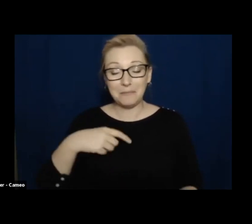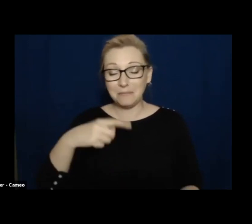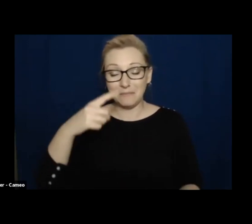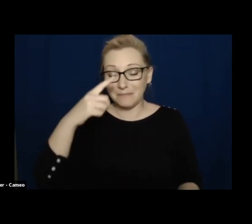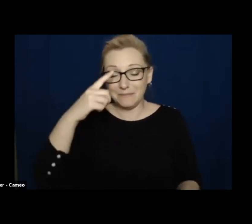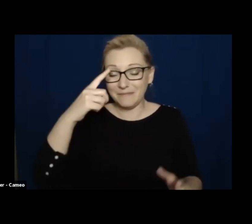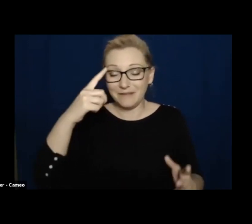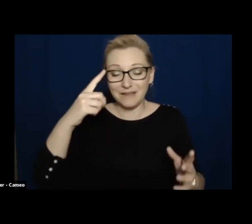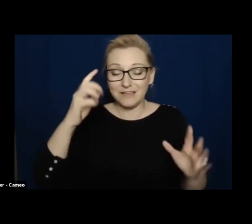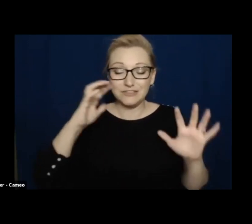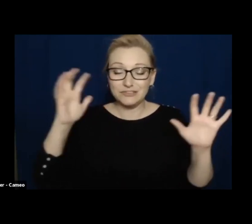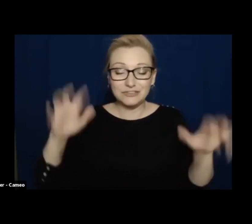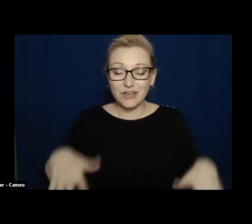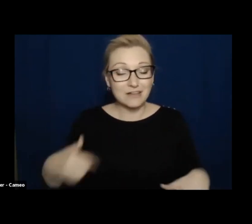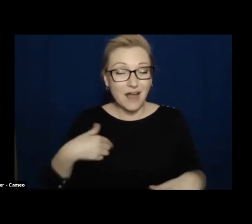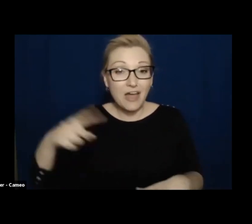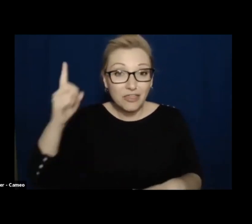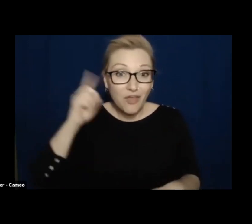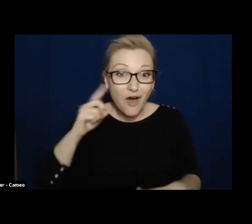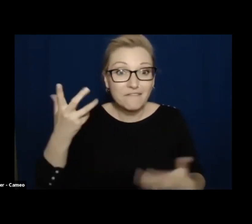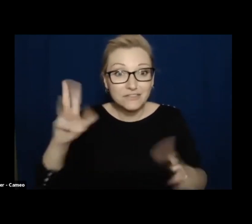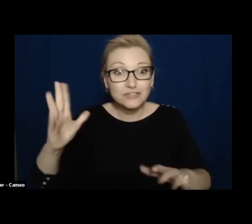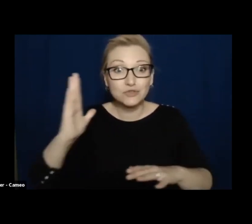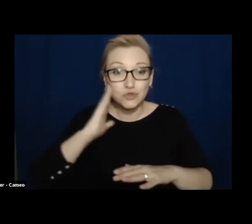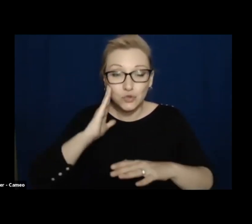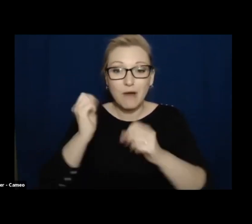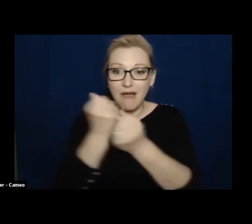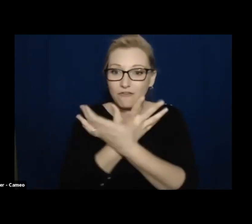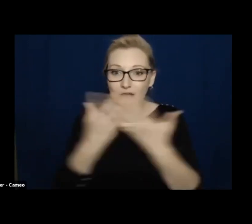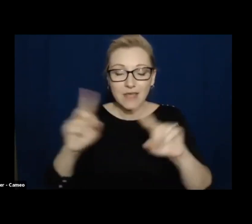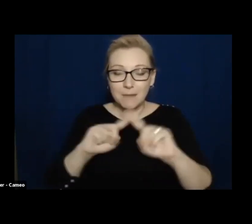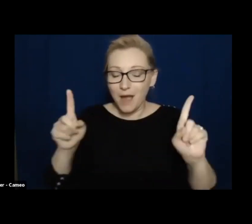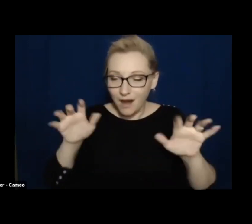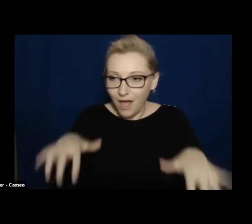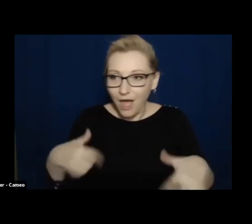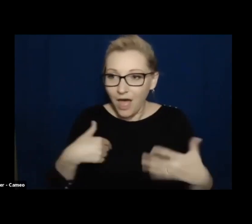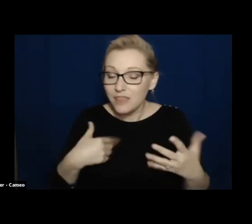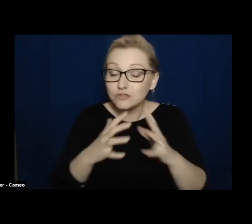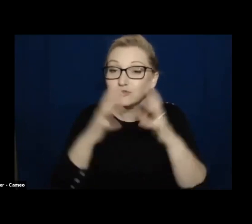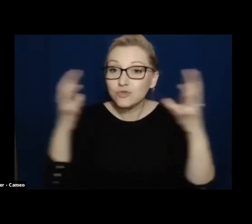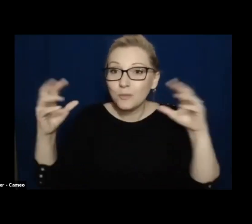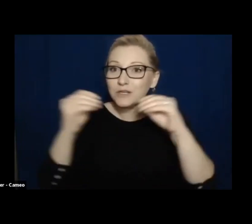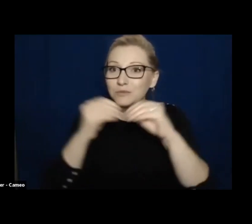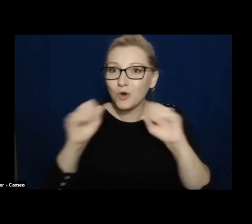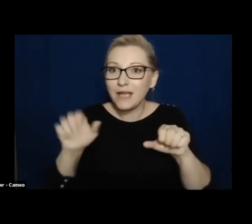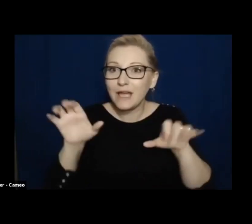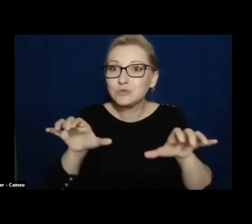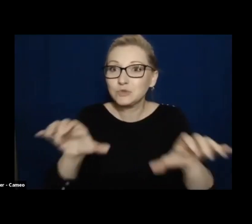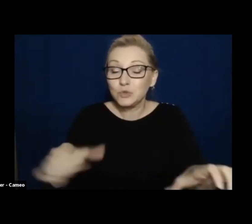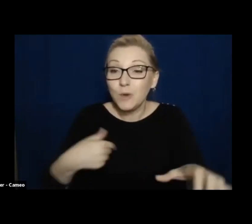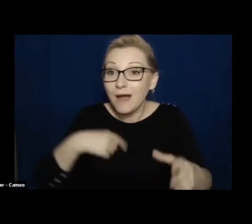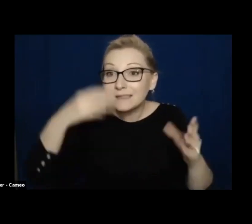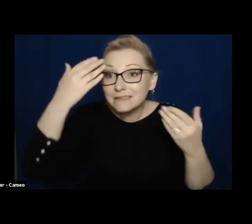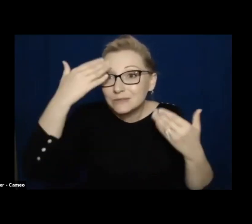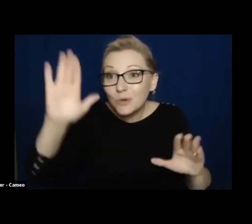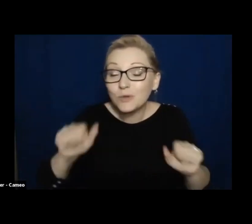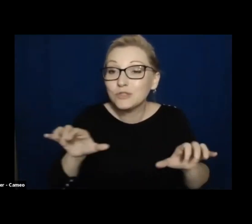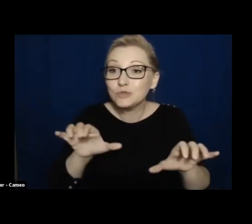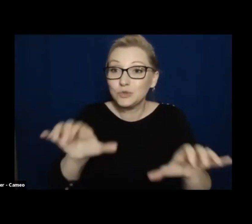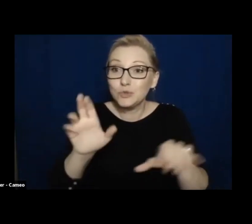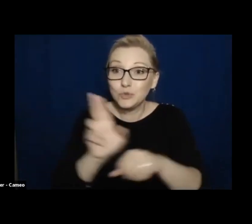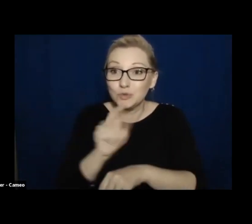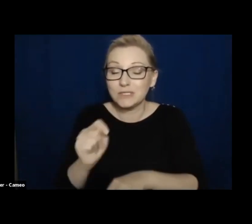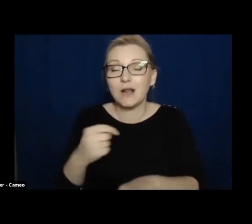script and Kapwing, but there's so much I didn't know you could do. And I am